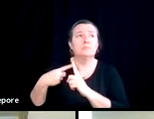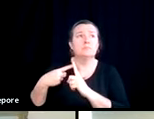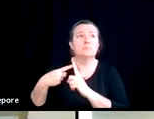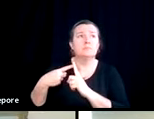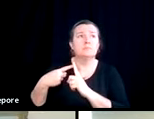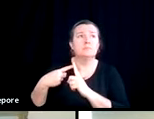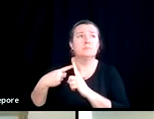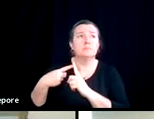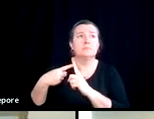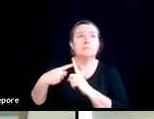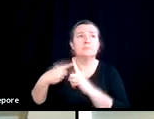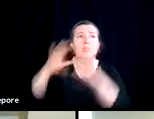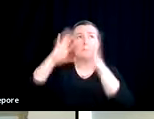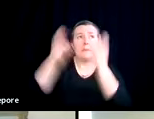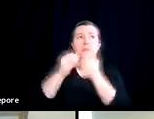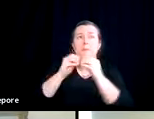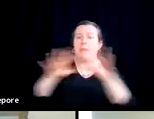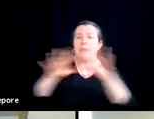are open.